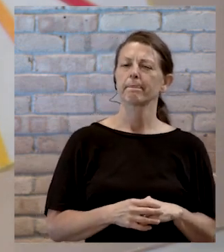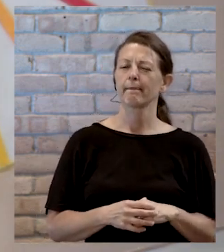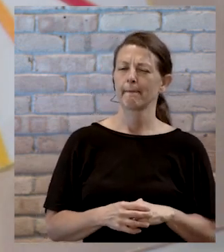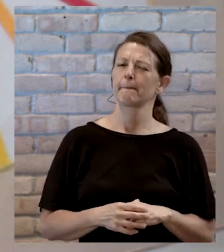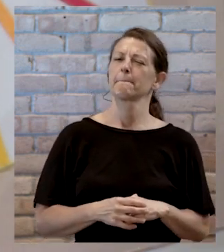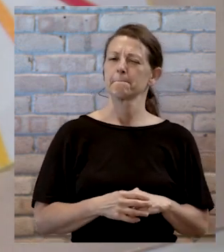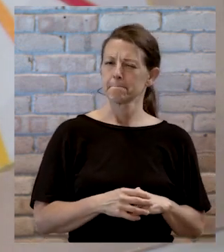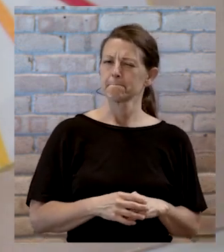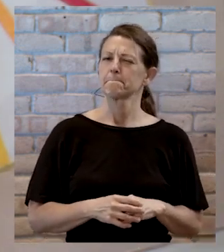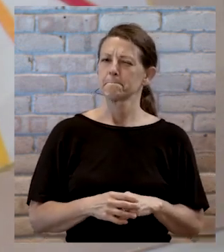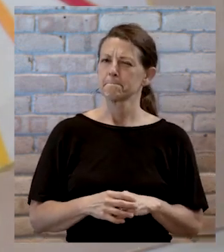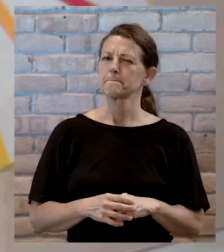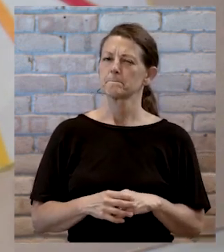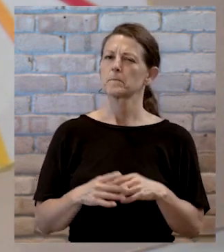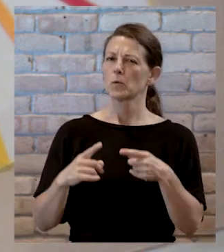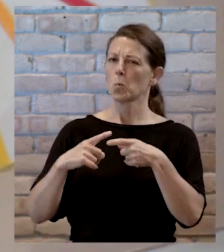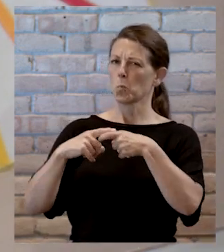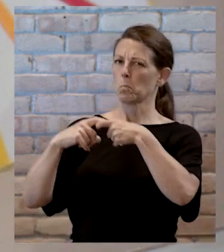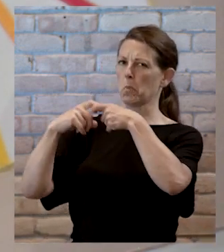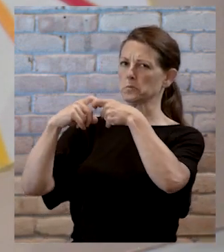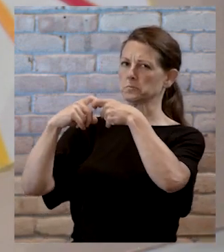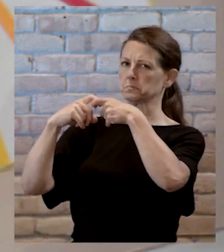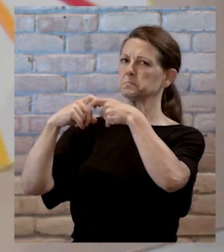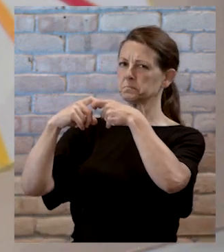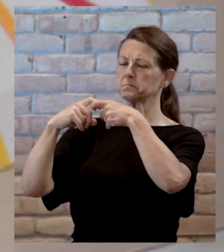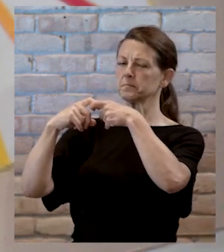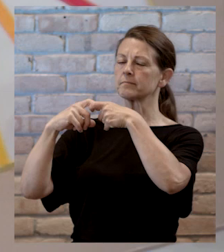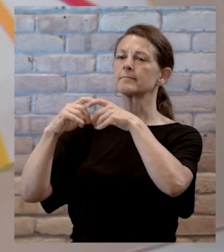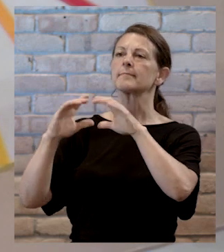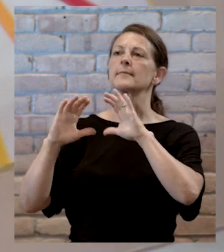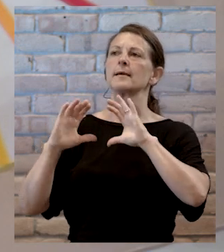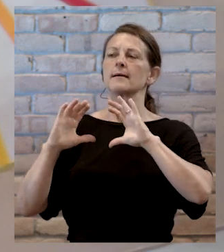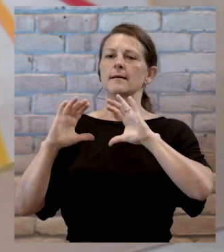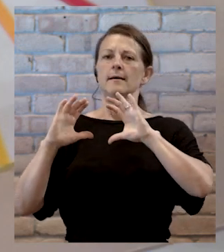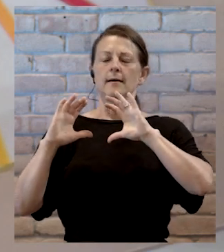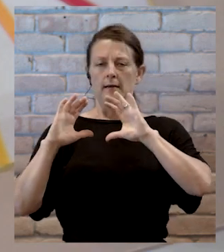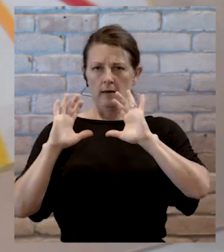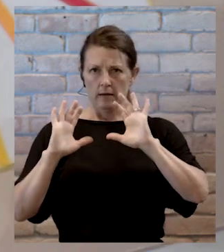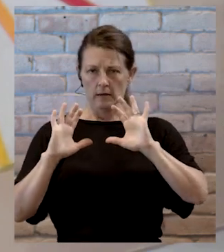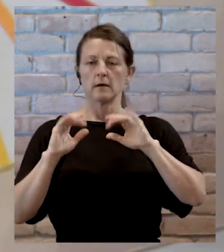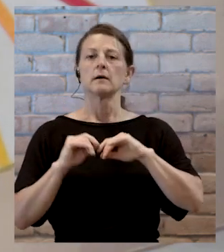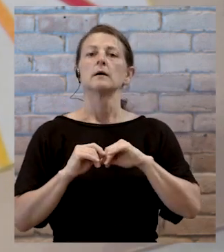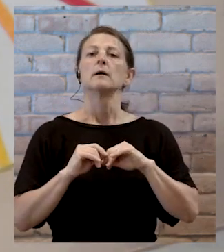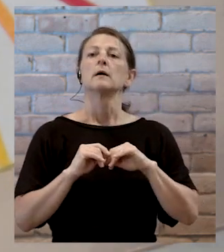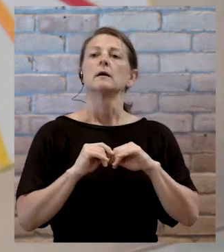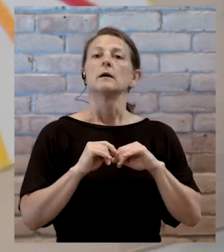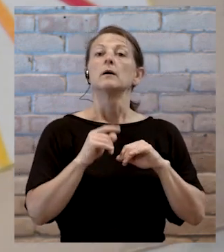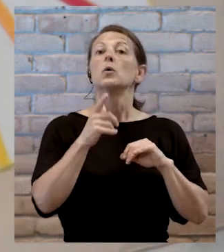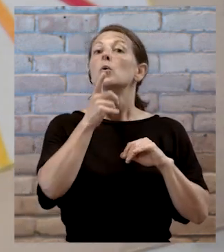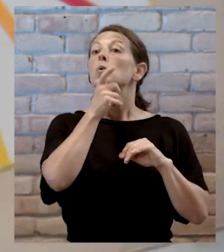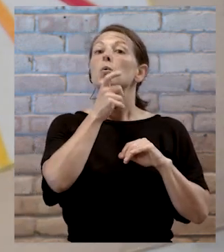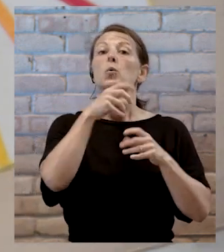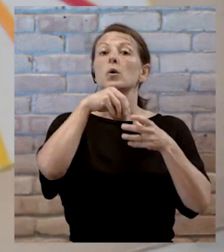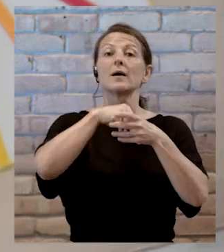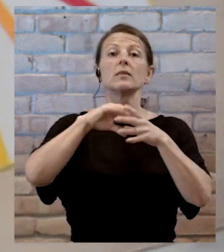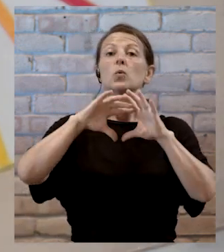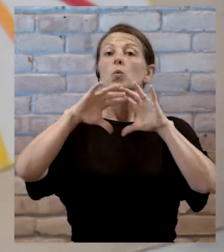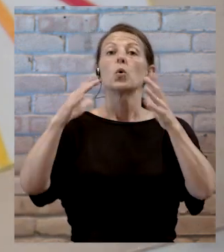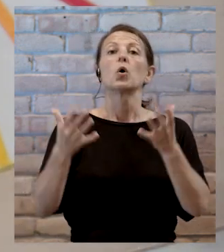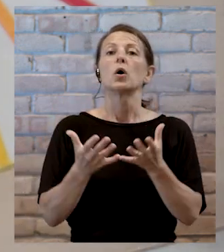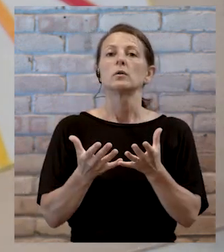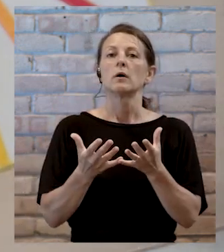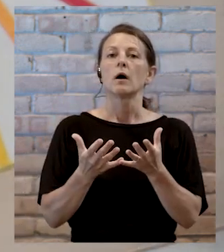Let's pause here for a moment. And let's think about those in our world who are shepherding